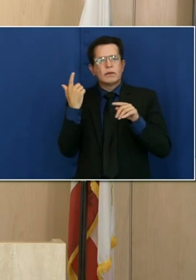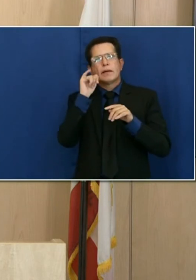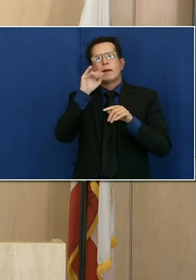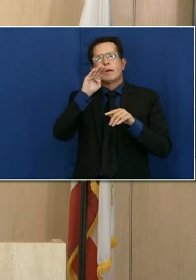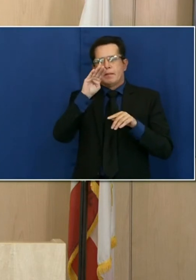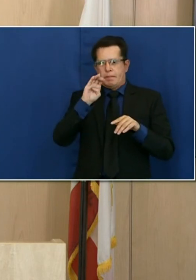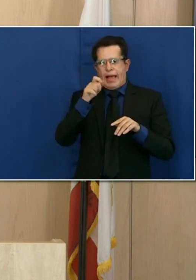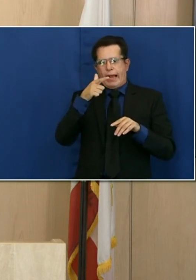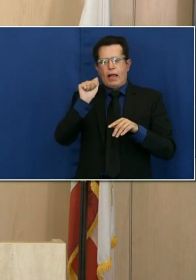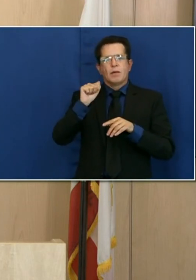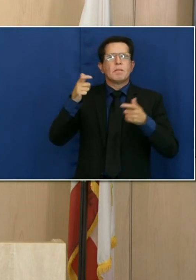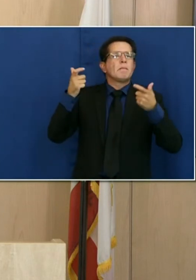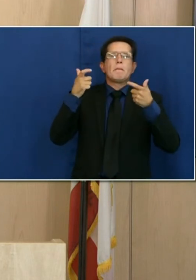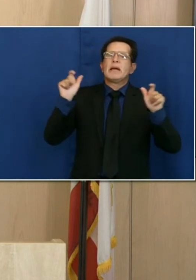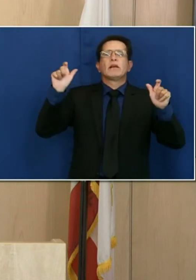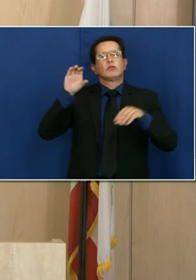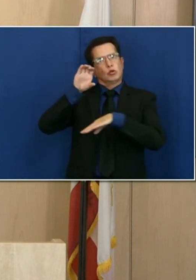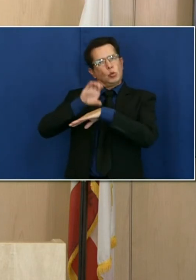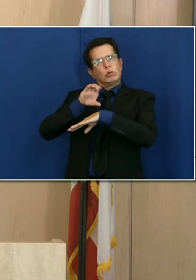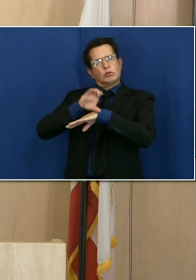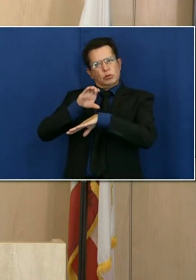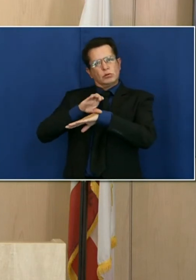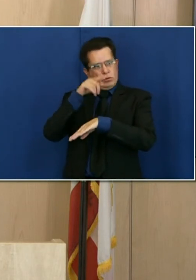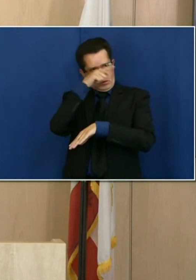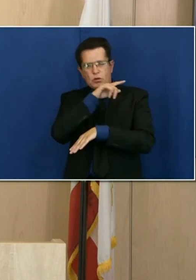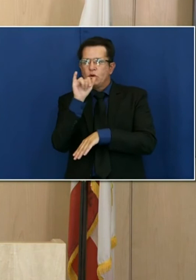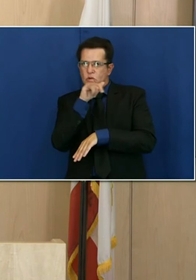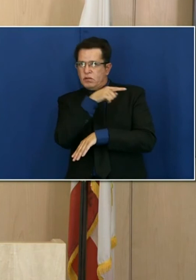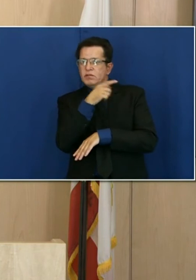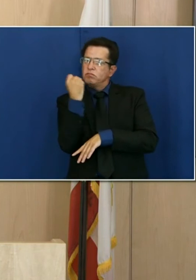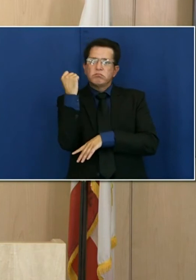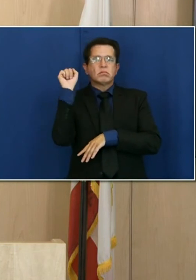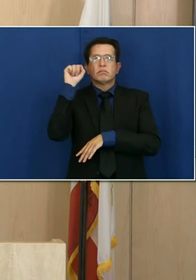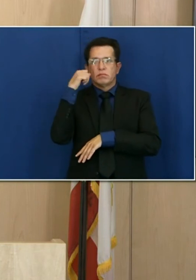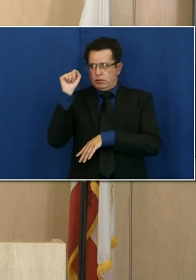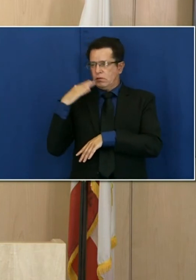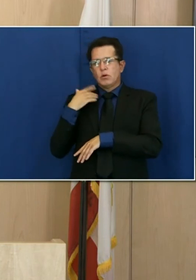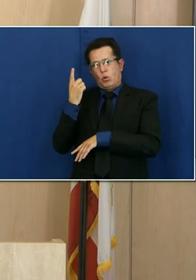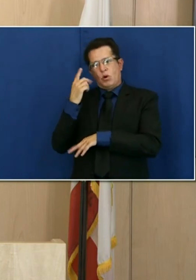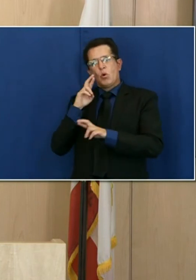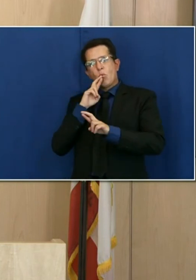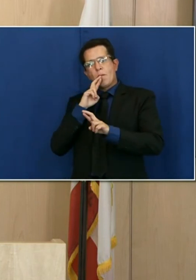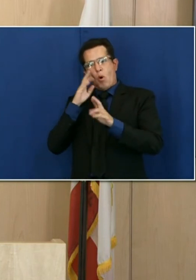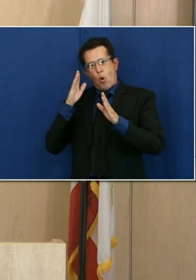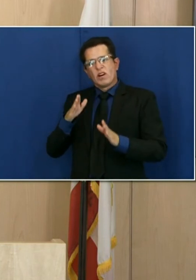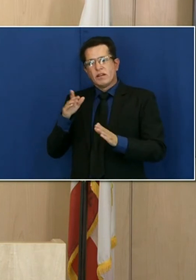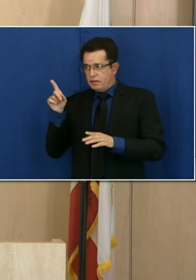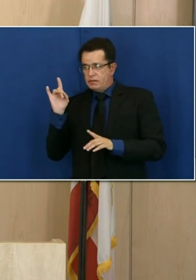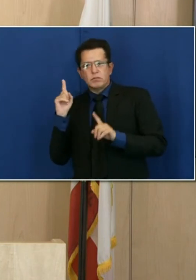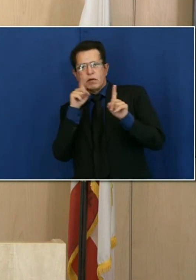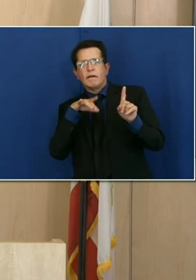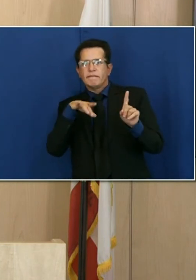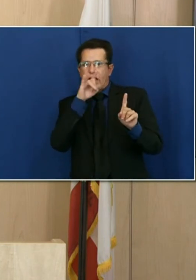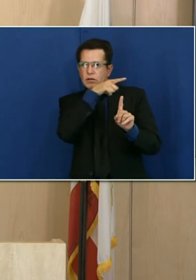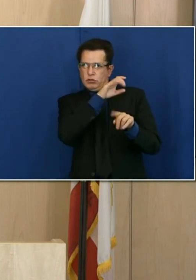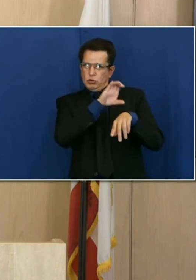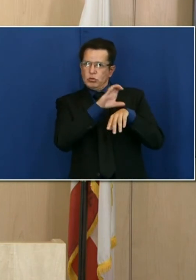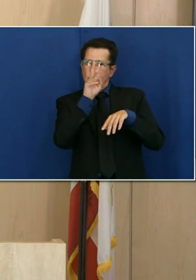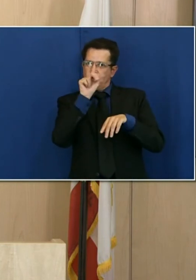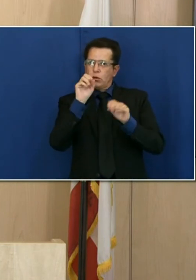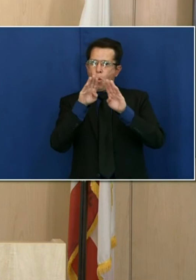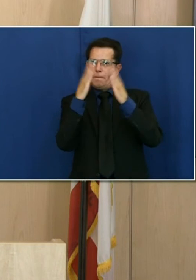church, Skyline Church out here in the unincorporated area. Our reporter went around over the weekend and found mega churches open with